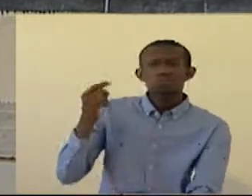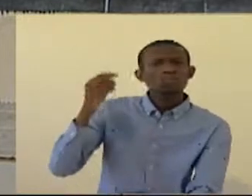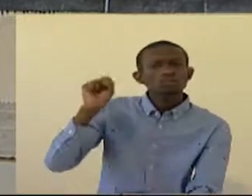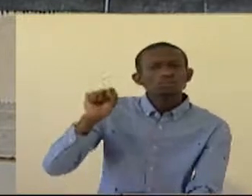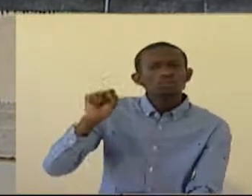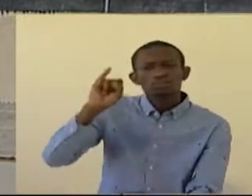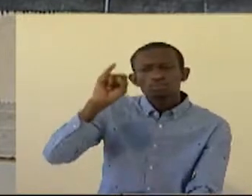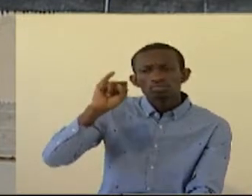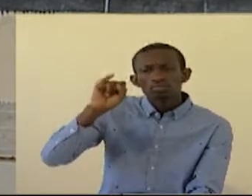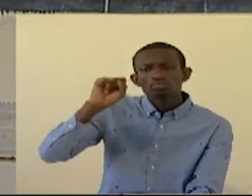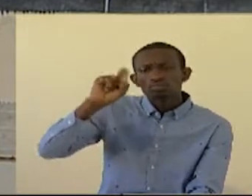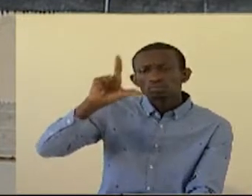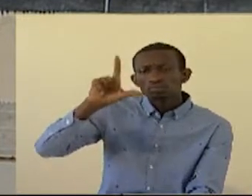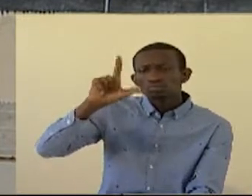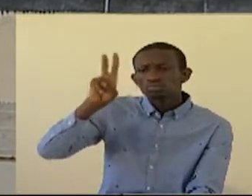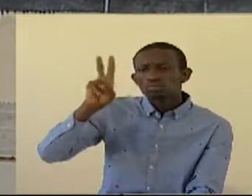mirror test.